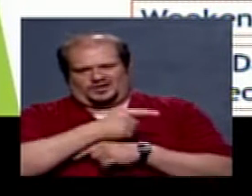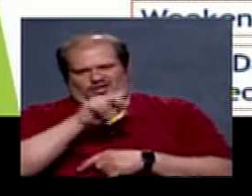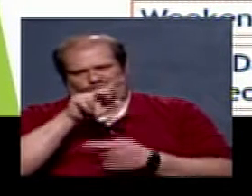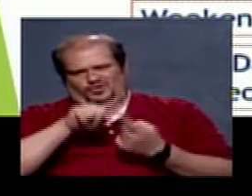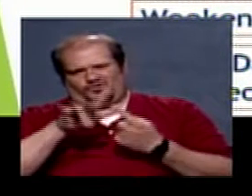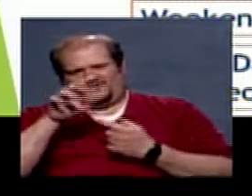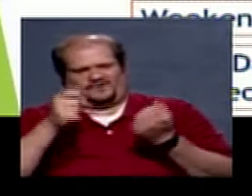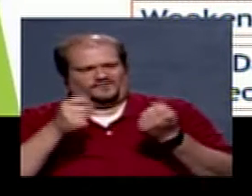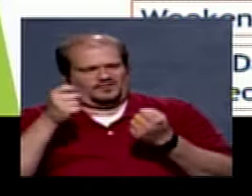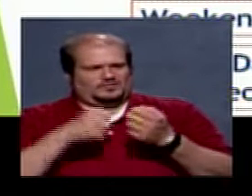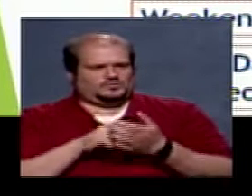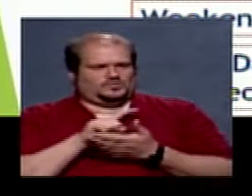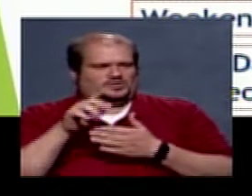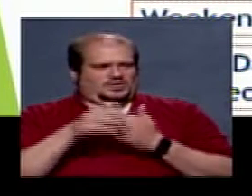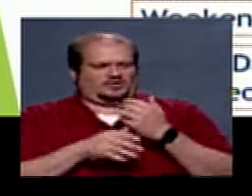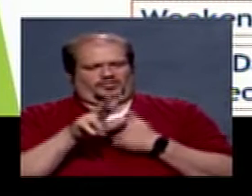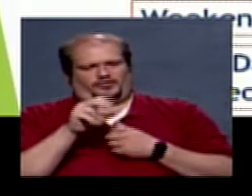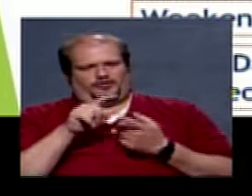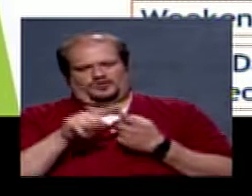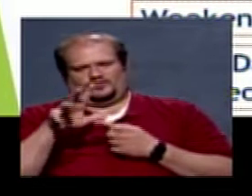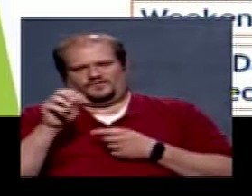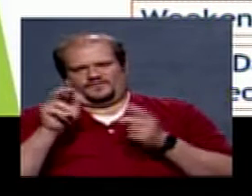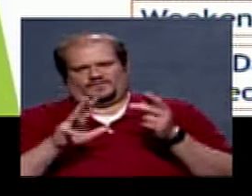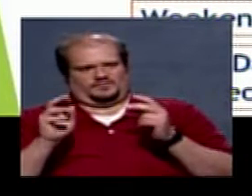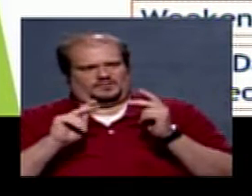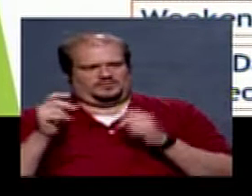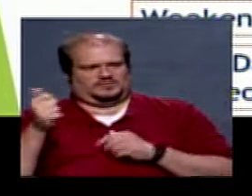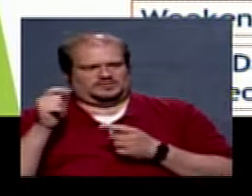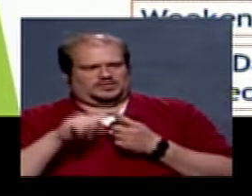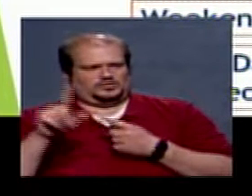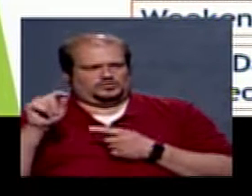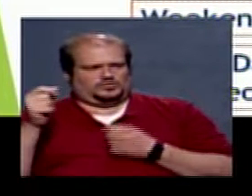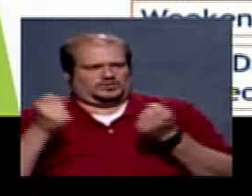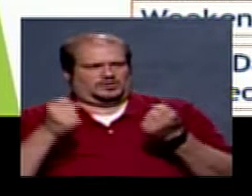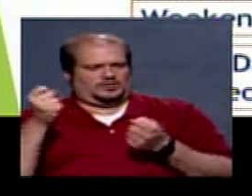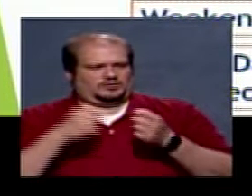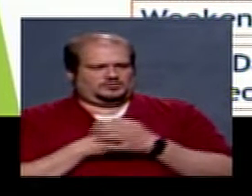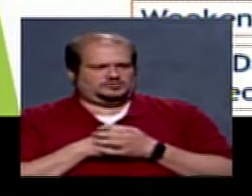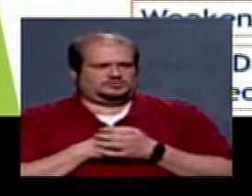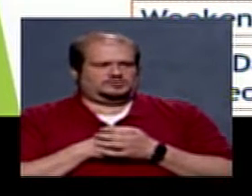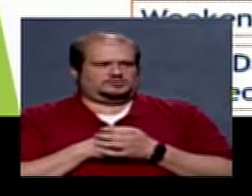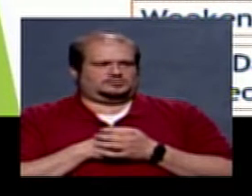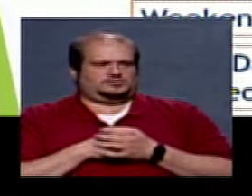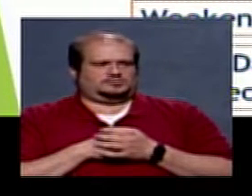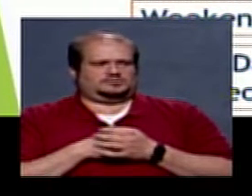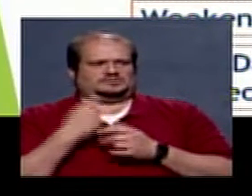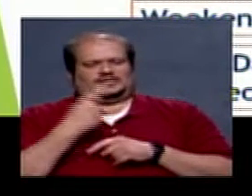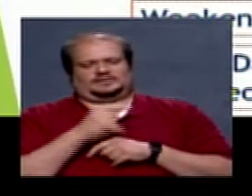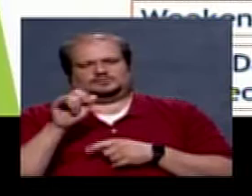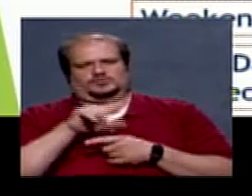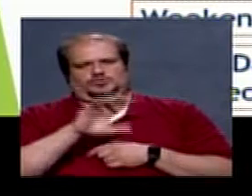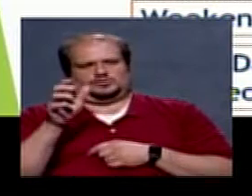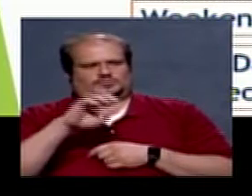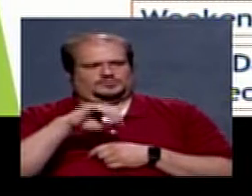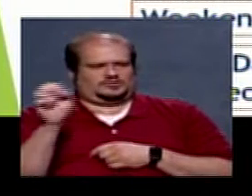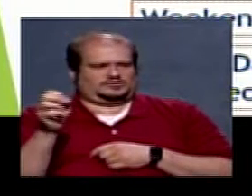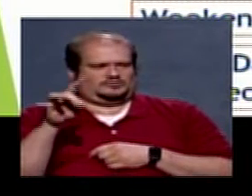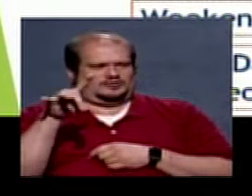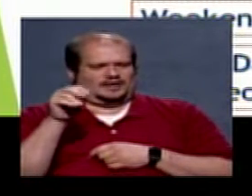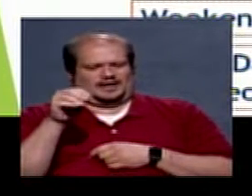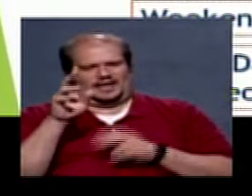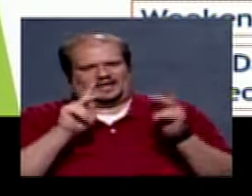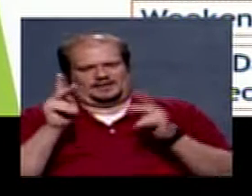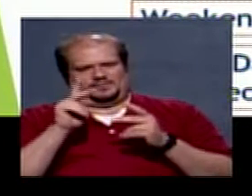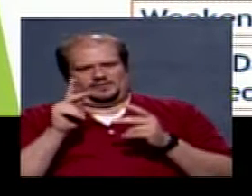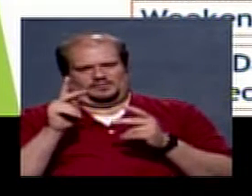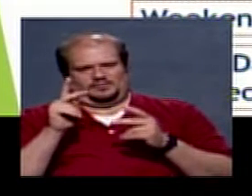5 cars. Weekends, 30 to 50 people, 10 to 20 cars. Event days, similar to Christmas or Easter, about 80